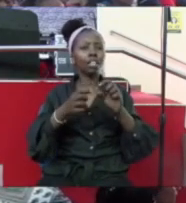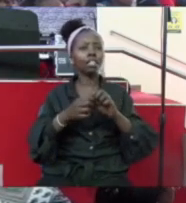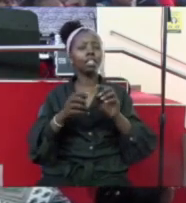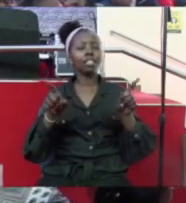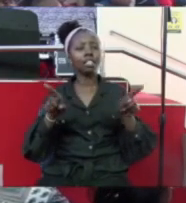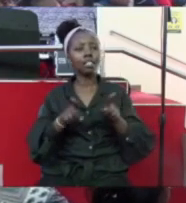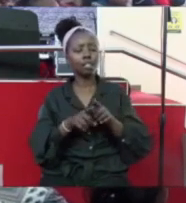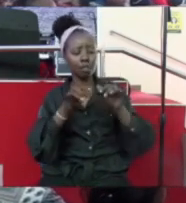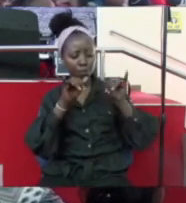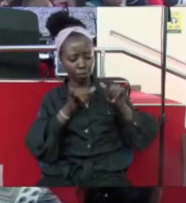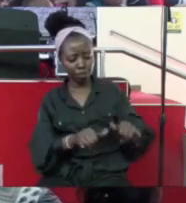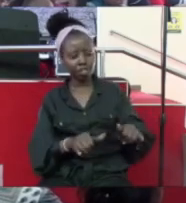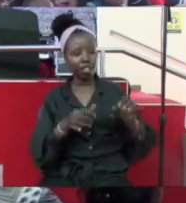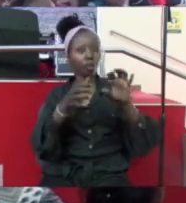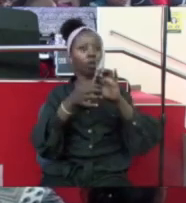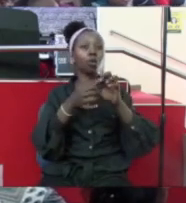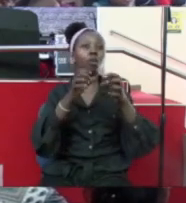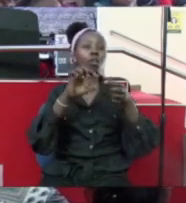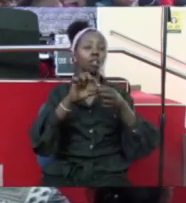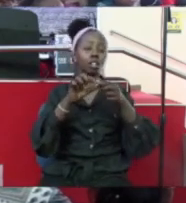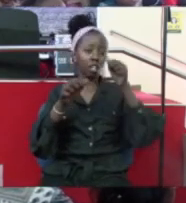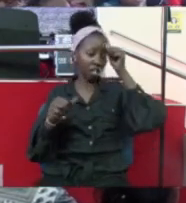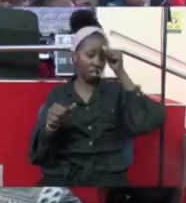ubaki ukiwa umeunganishwa. Remember